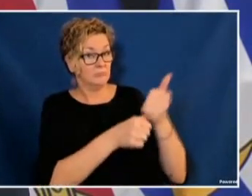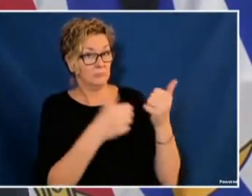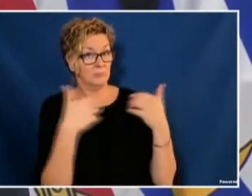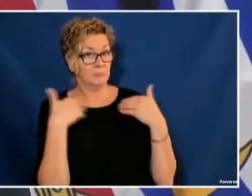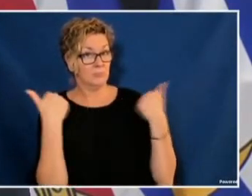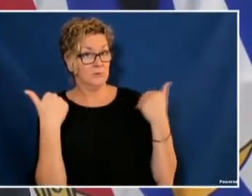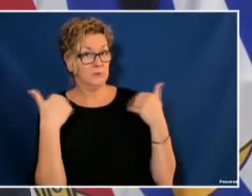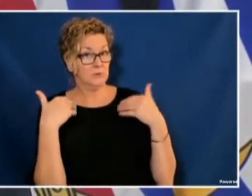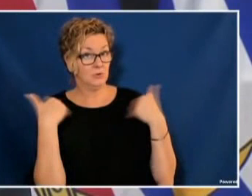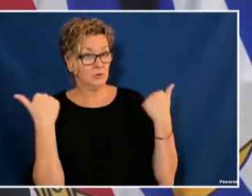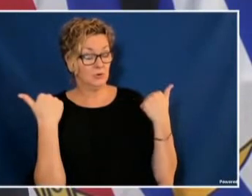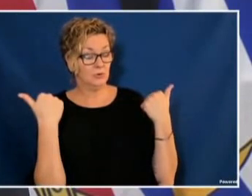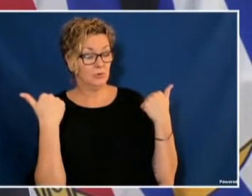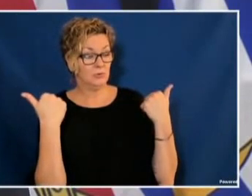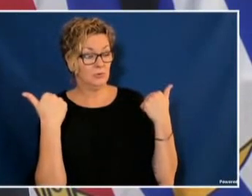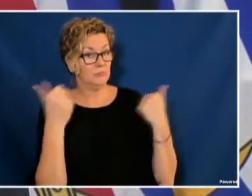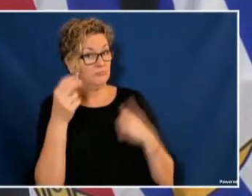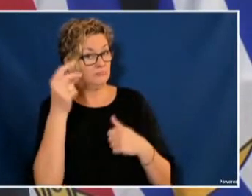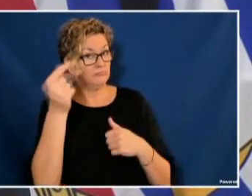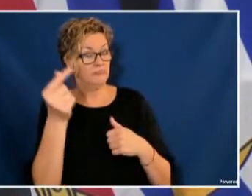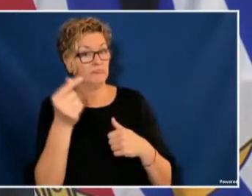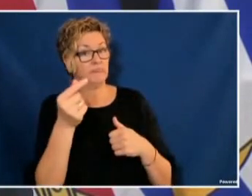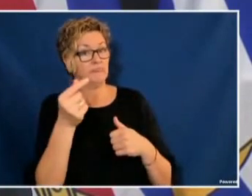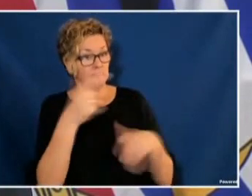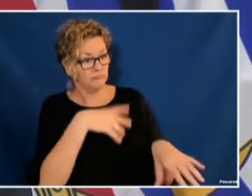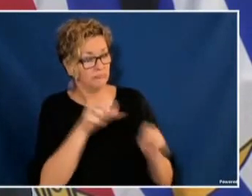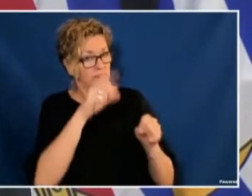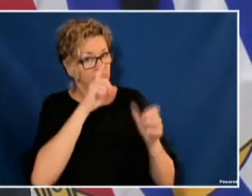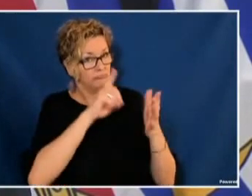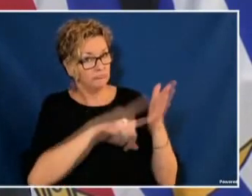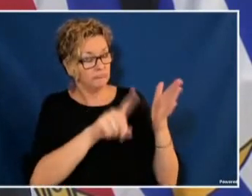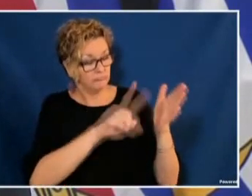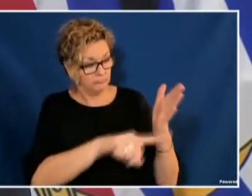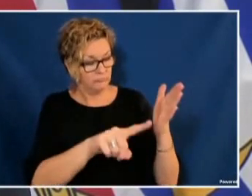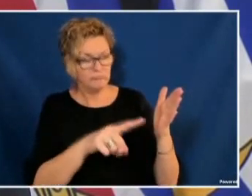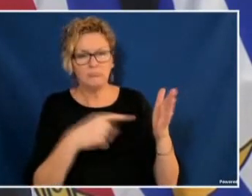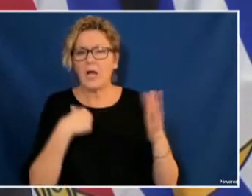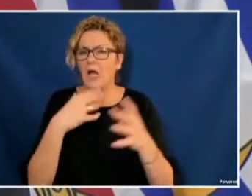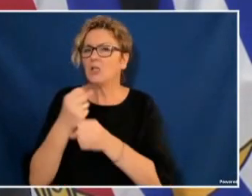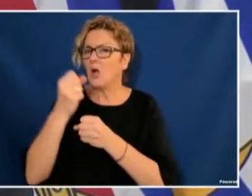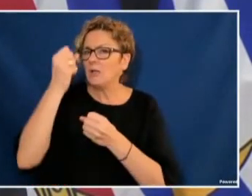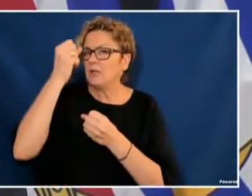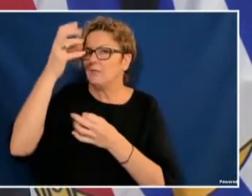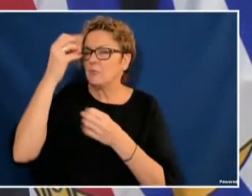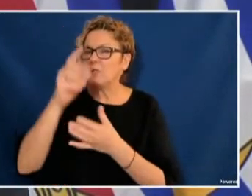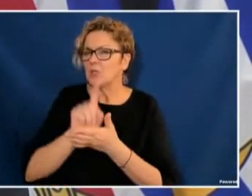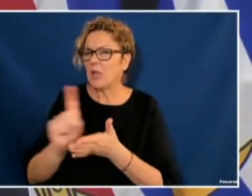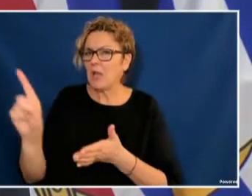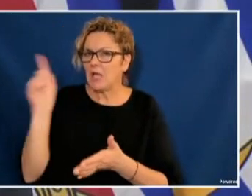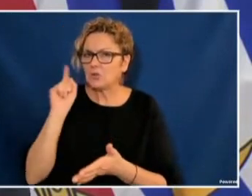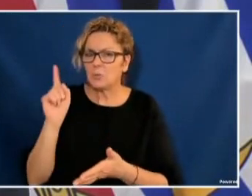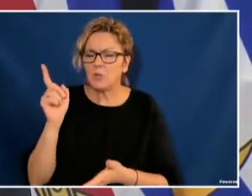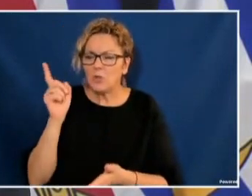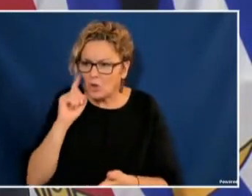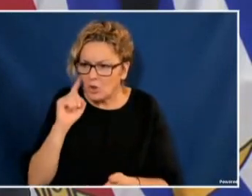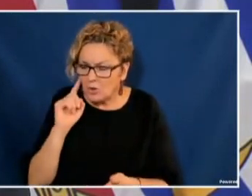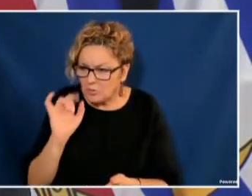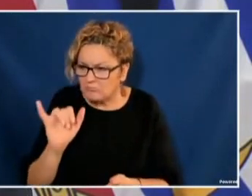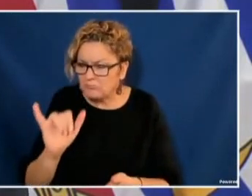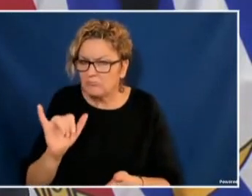veux dire en français que si ce que je veux, c'est d'avoir une réponse